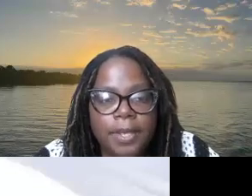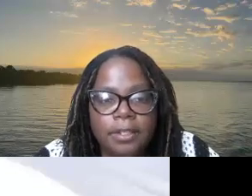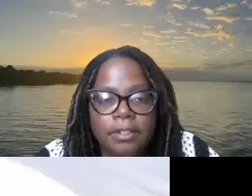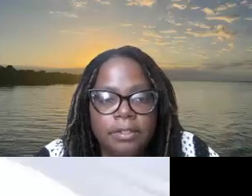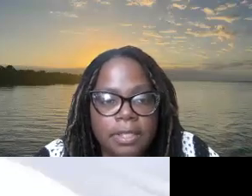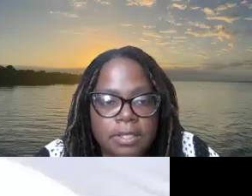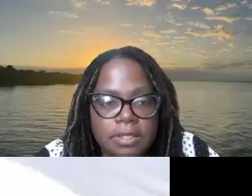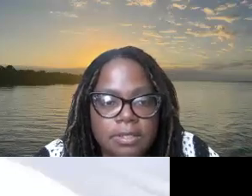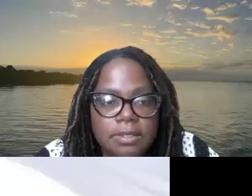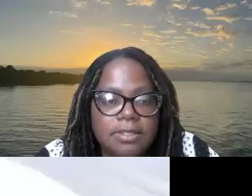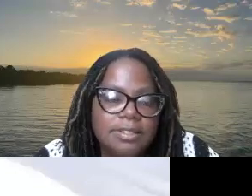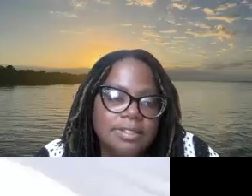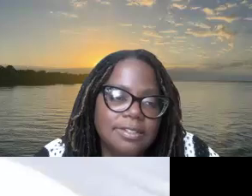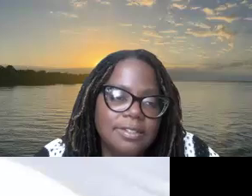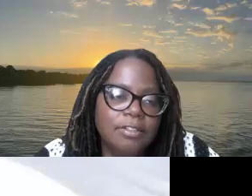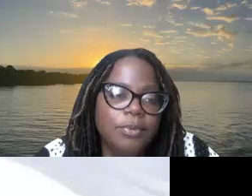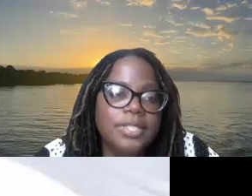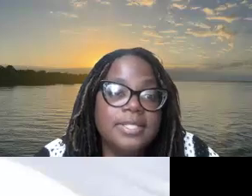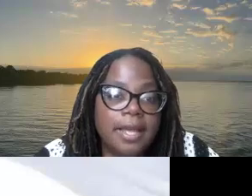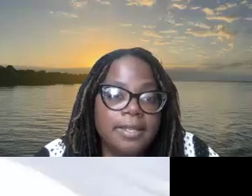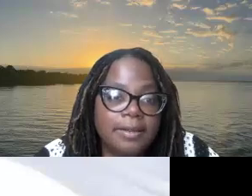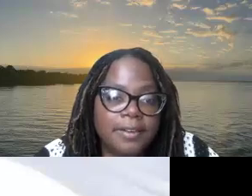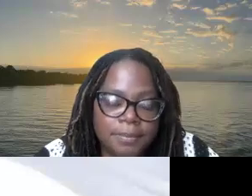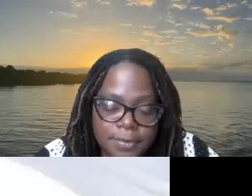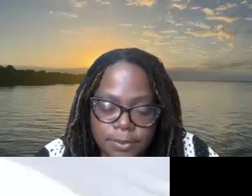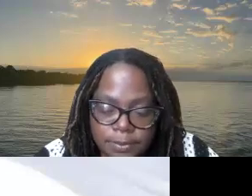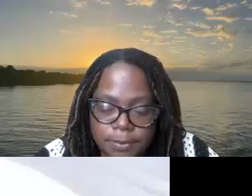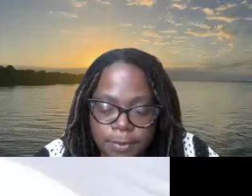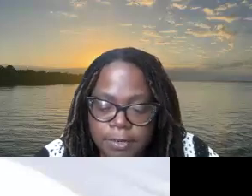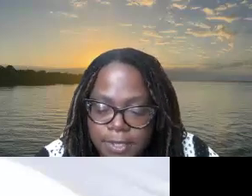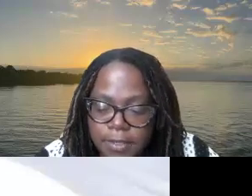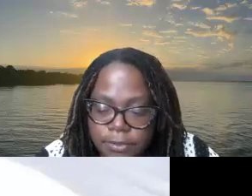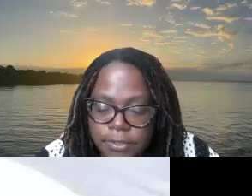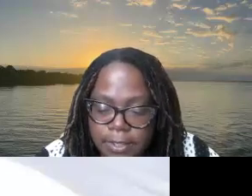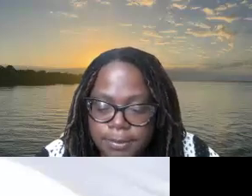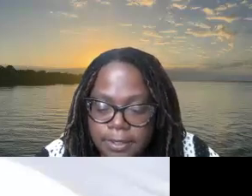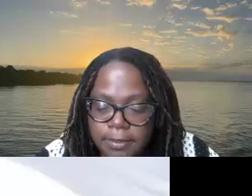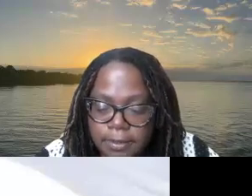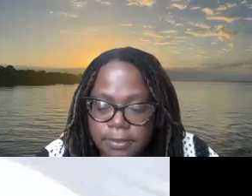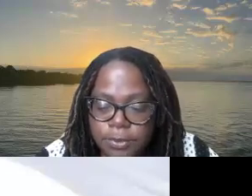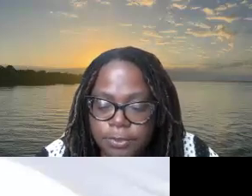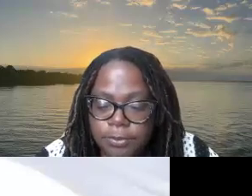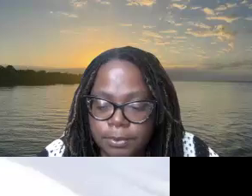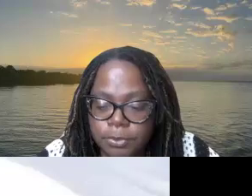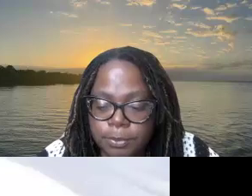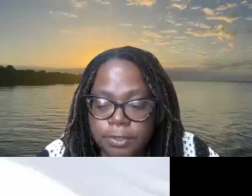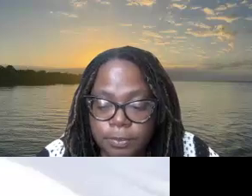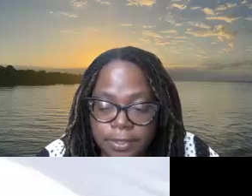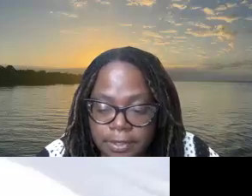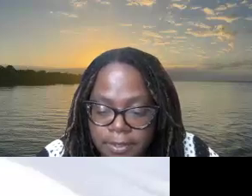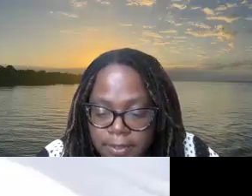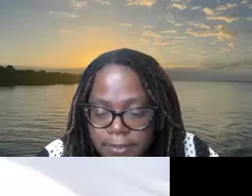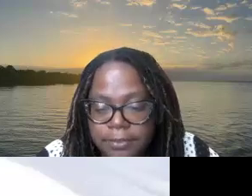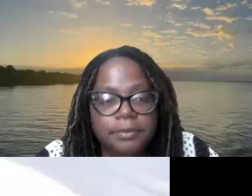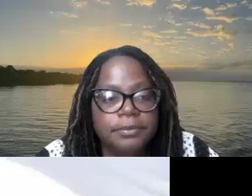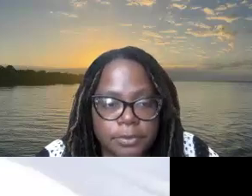Remain open and curious. Avoid stacking harm. So part of being culturally competent and doing your own cultural humility